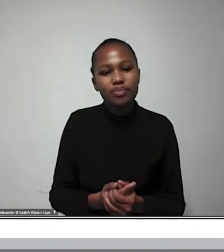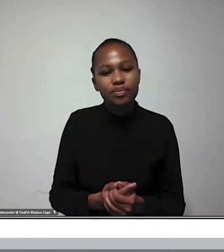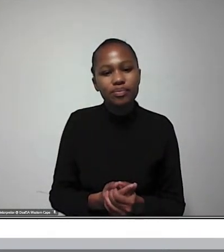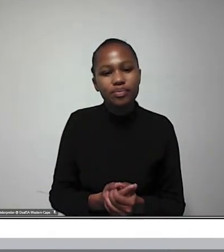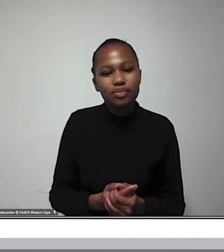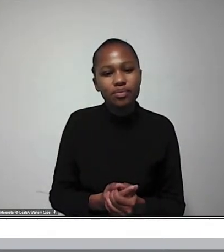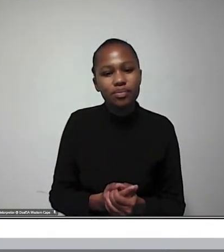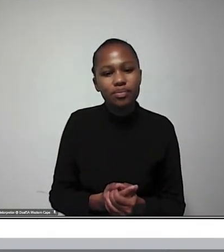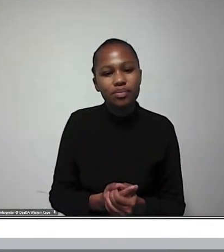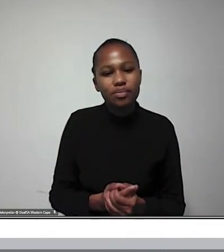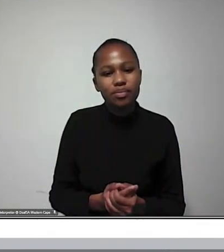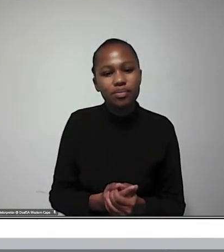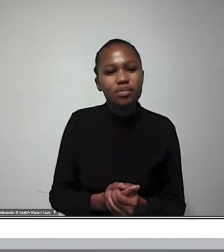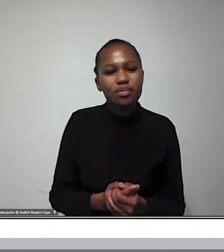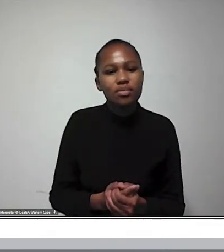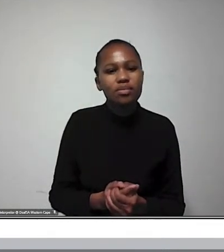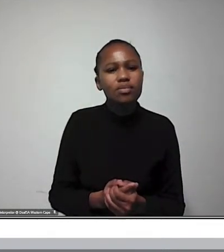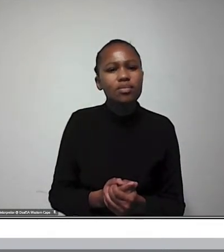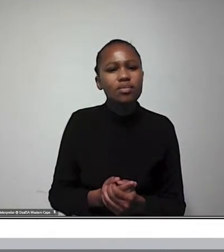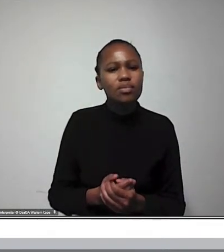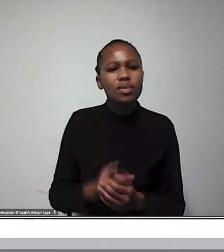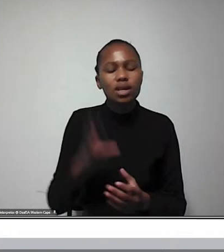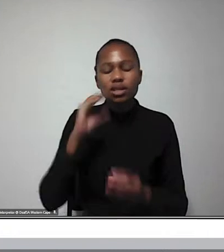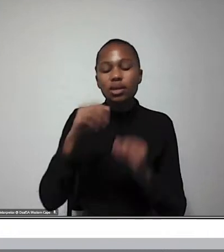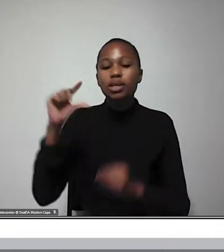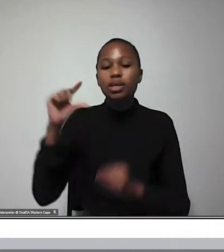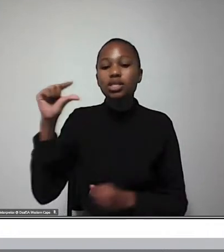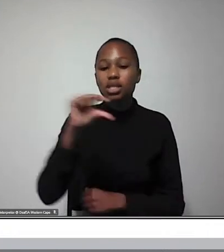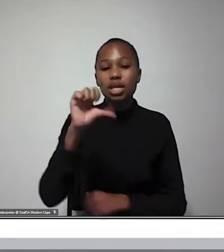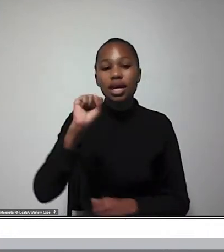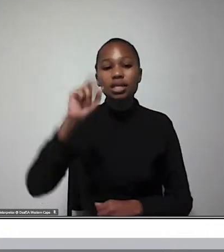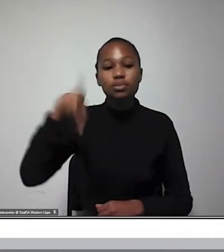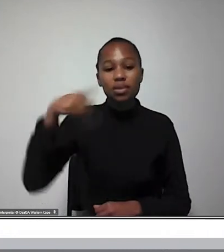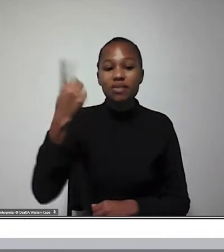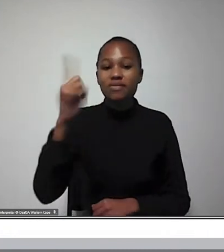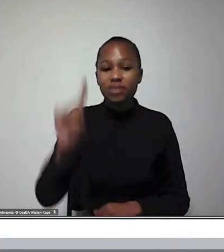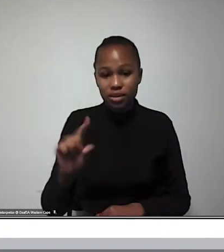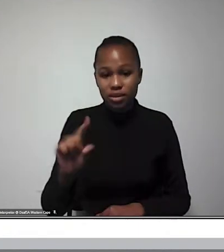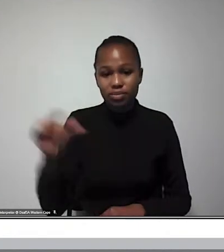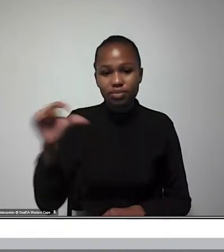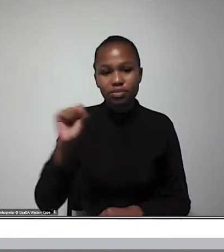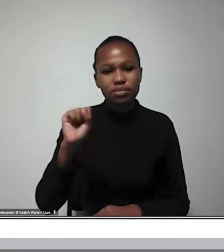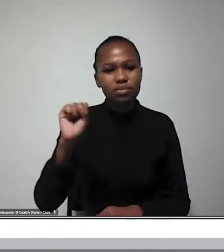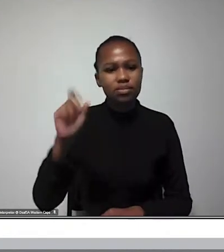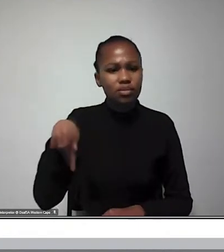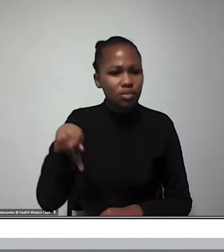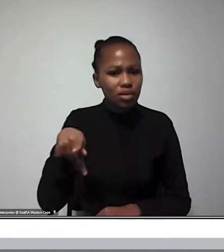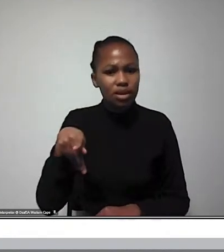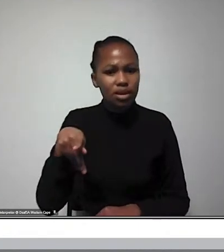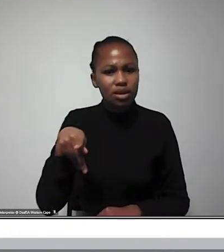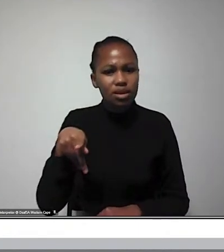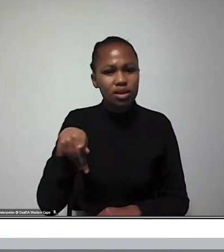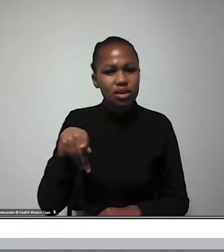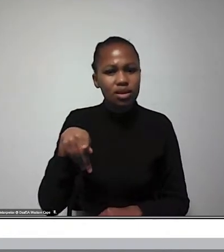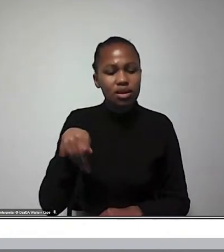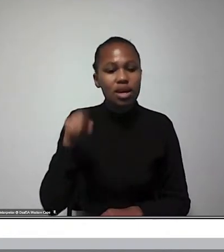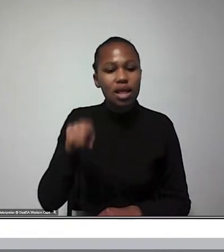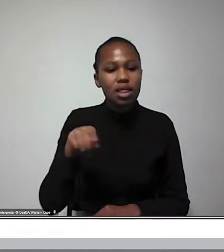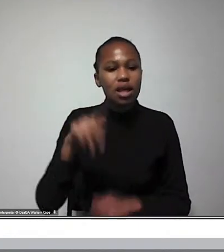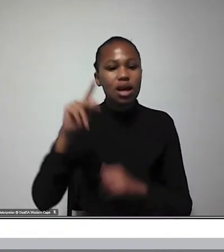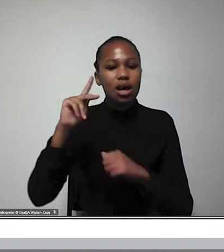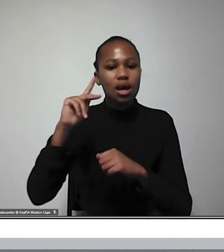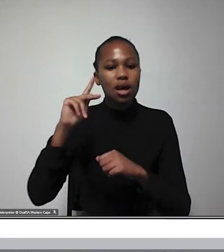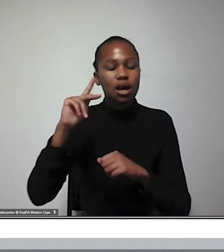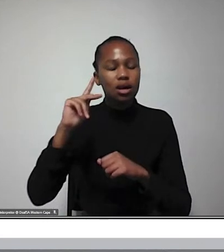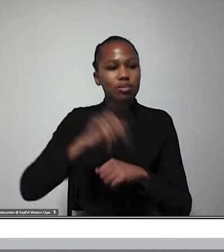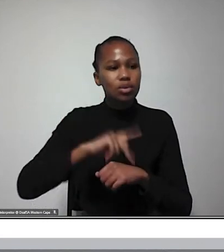let me touch on GSP first. So GSP, it wasn't not renewed for South Africa. The entire GSP program was not